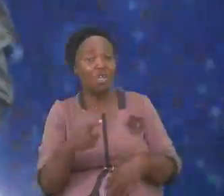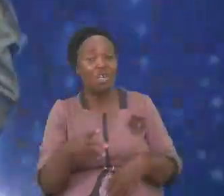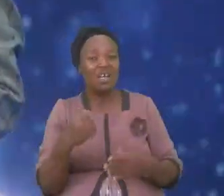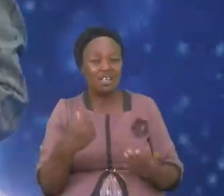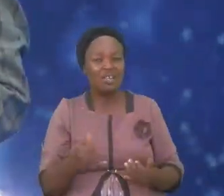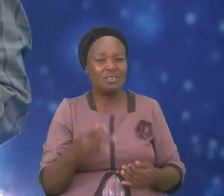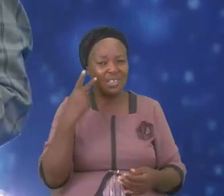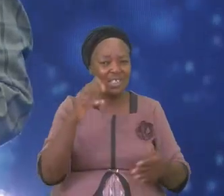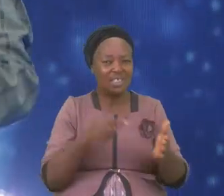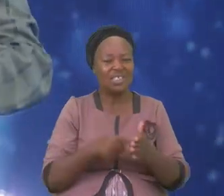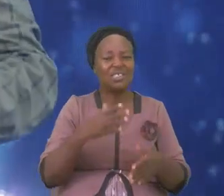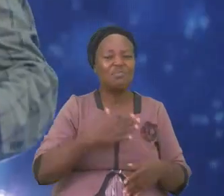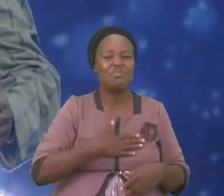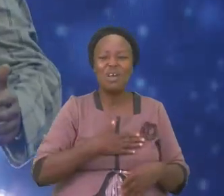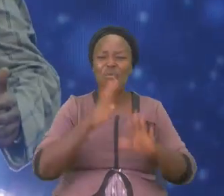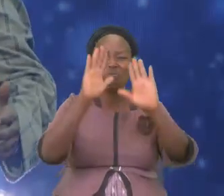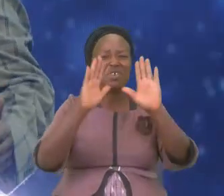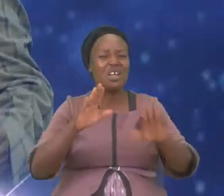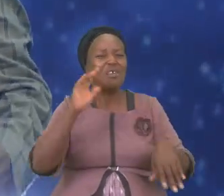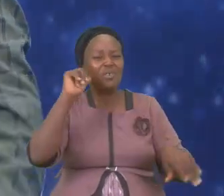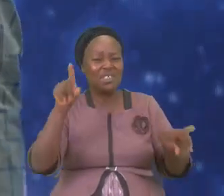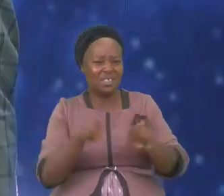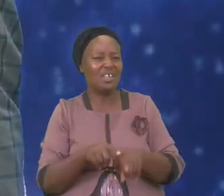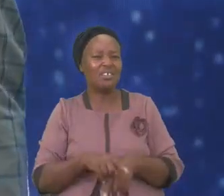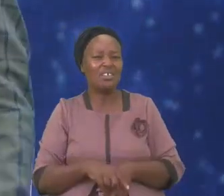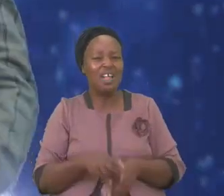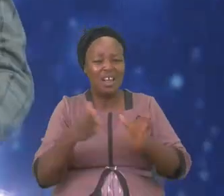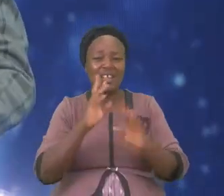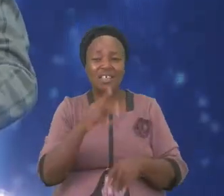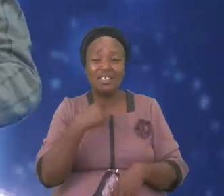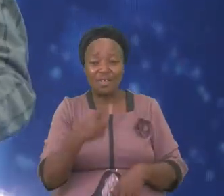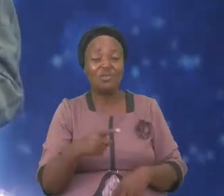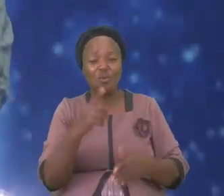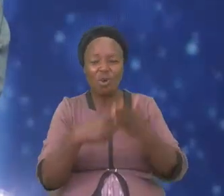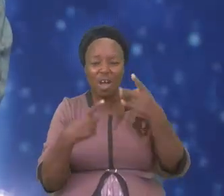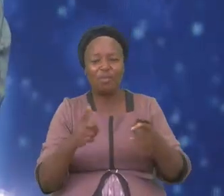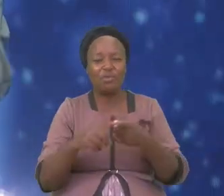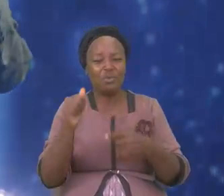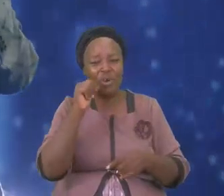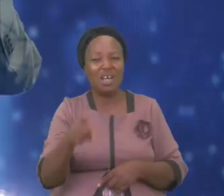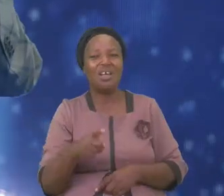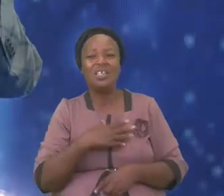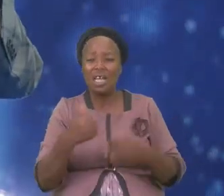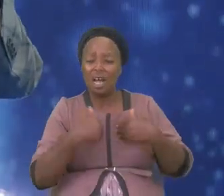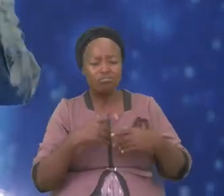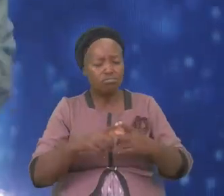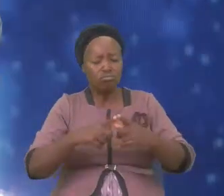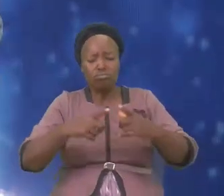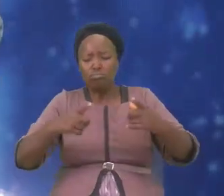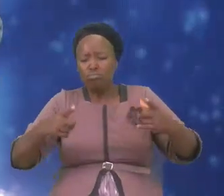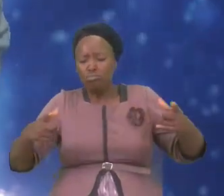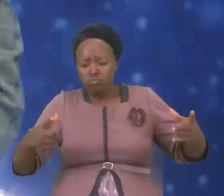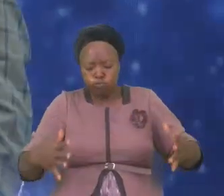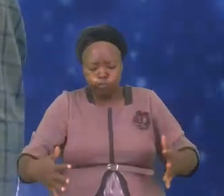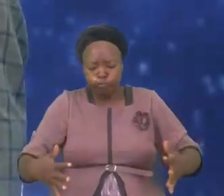what happened to her. She had elephantiasis. Those legs, they were so big like this. And at the crusade, one